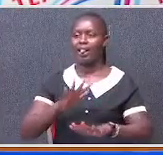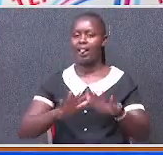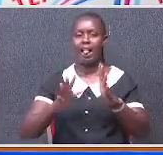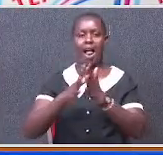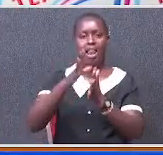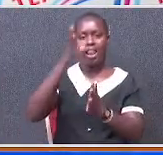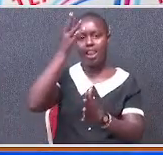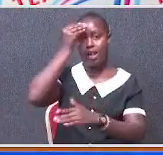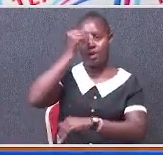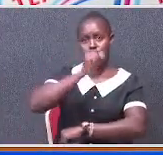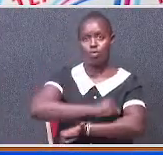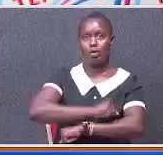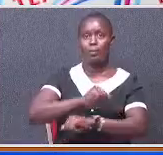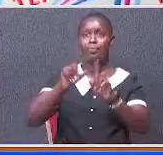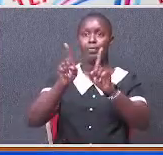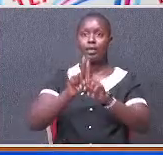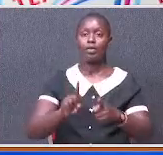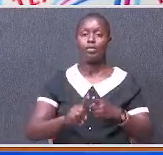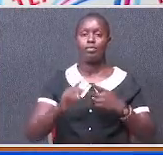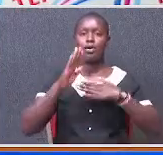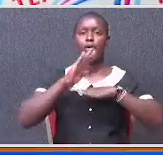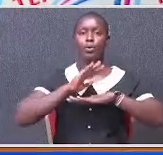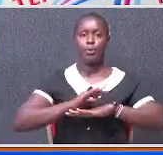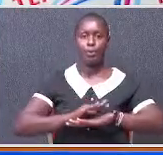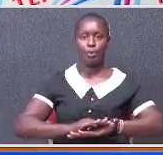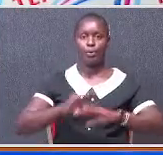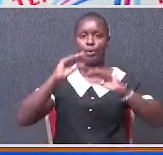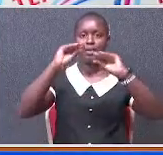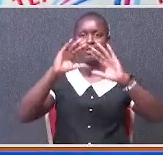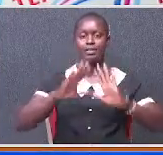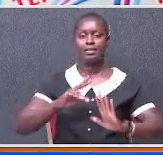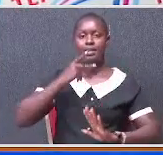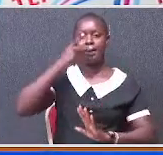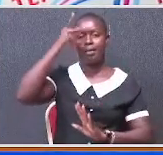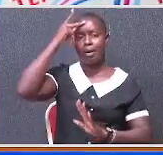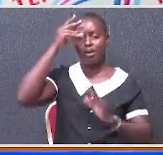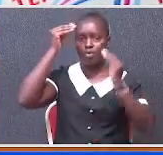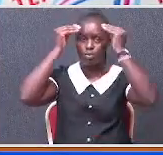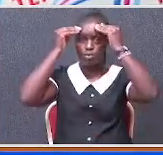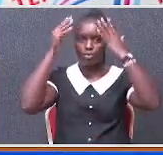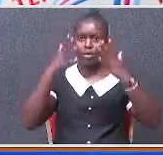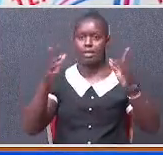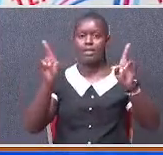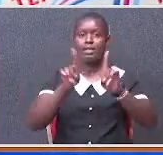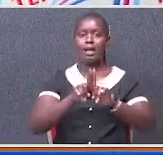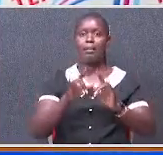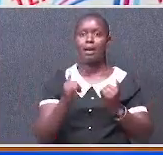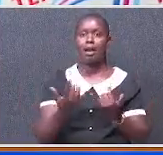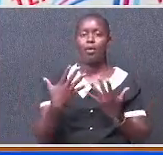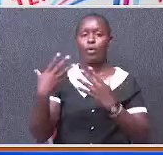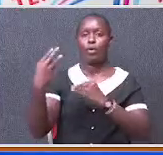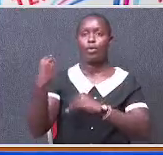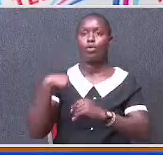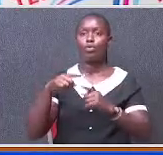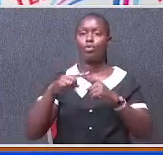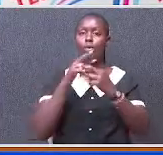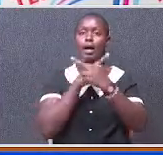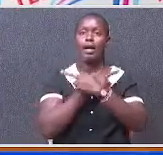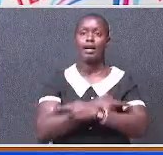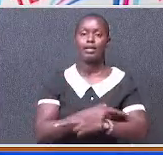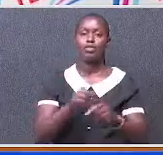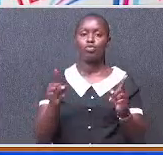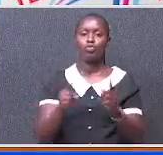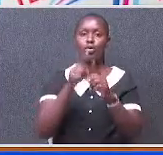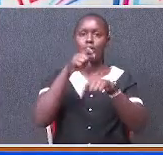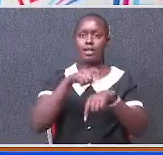is a sigh of relief for the teachers, the parents and even the children that at least now they're going to rest a bit. The